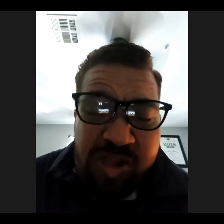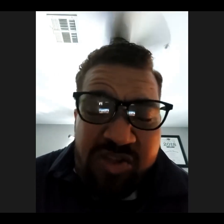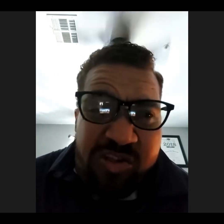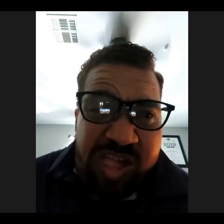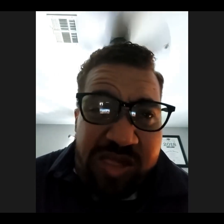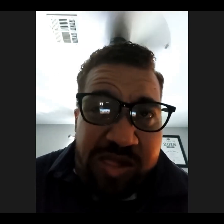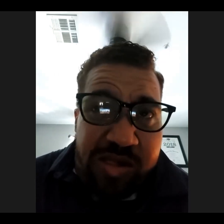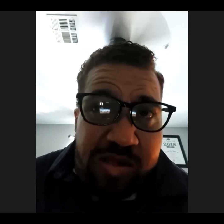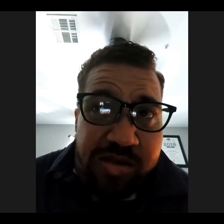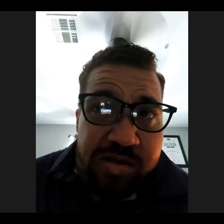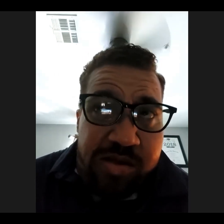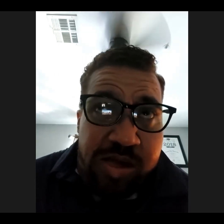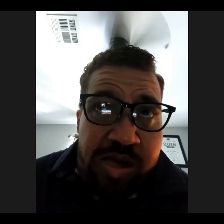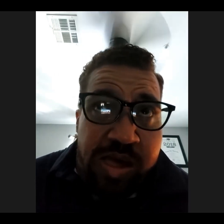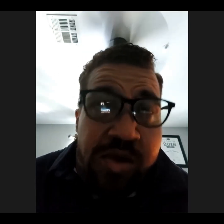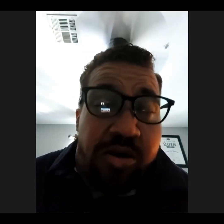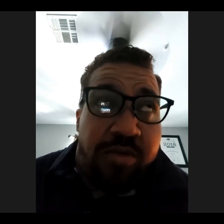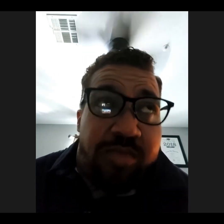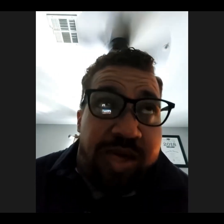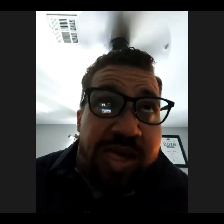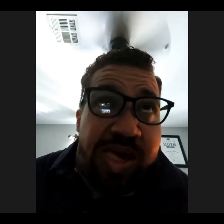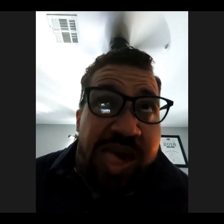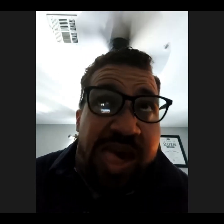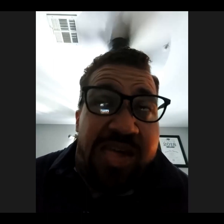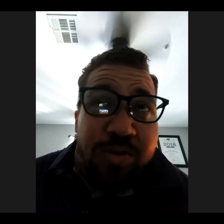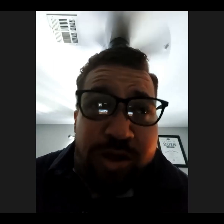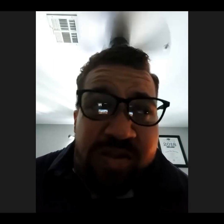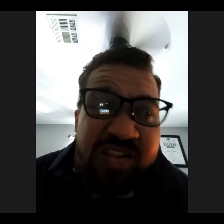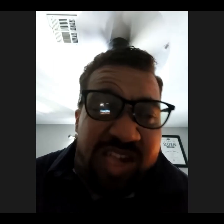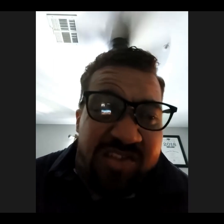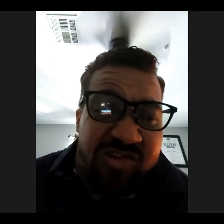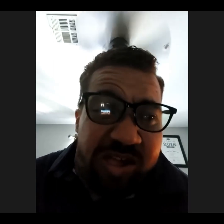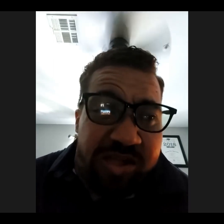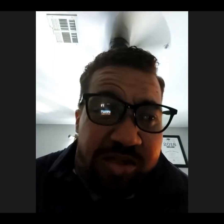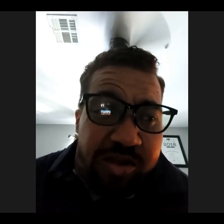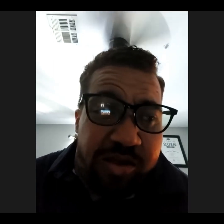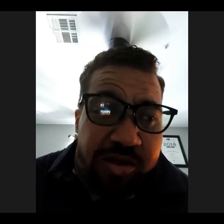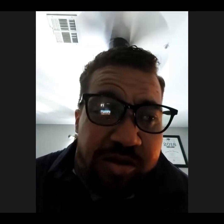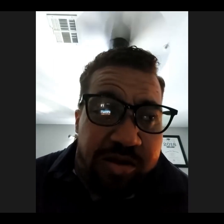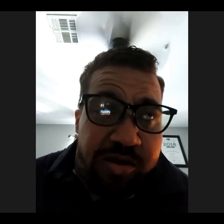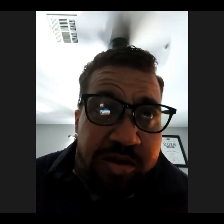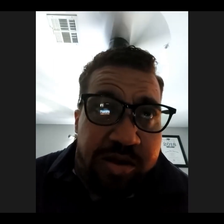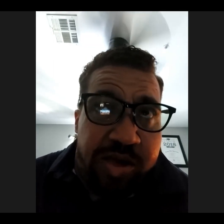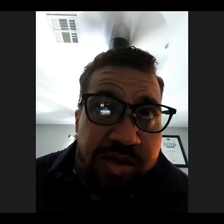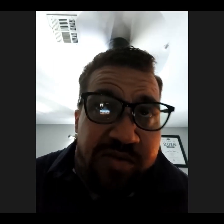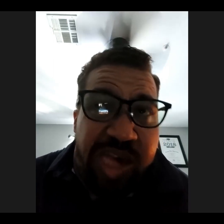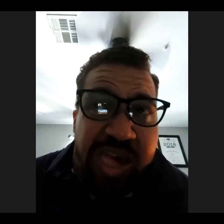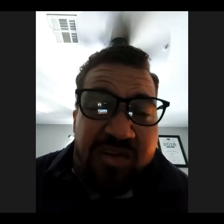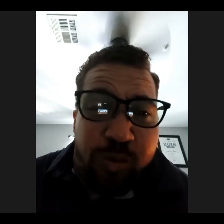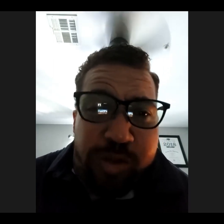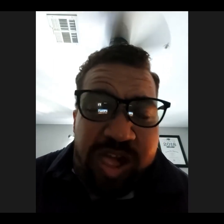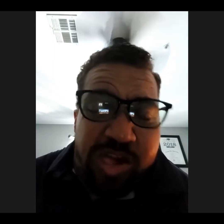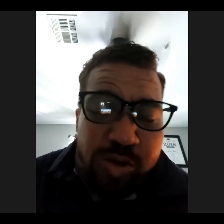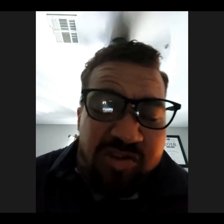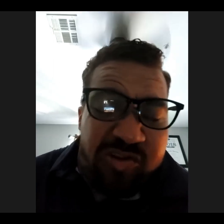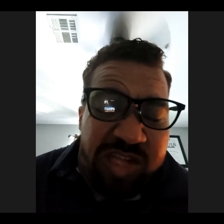you're interested in, at an organization that has